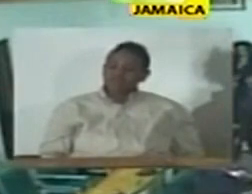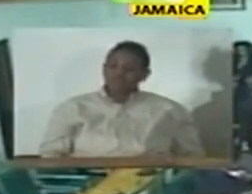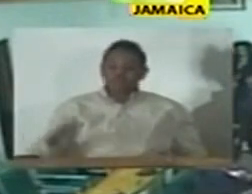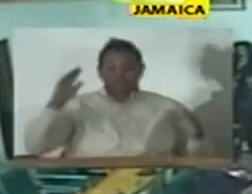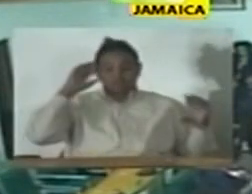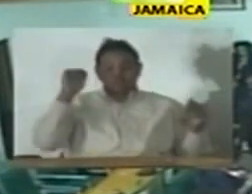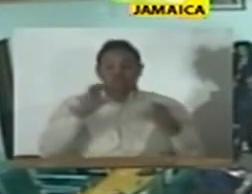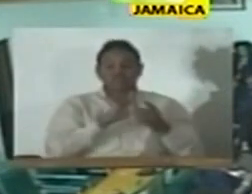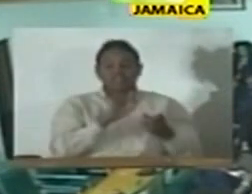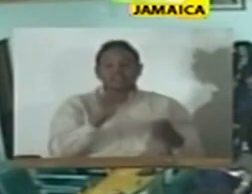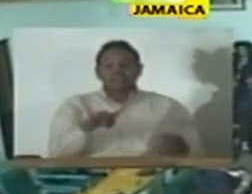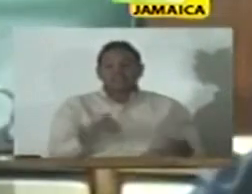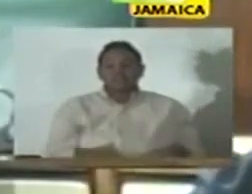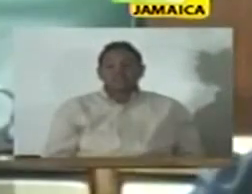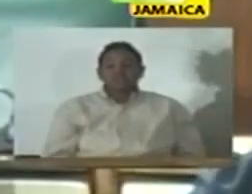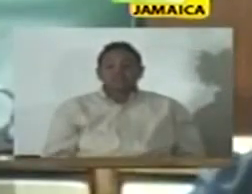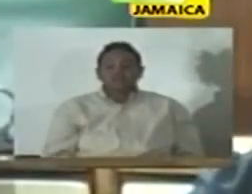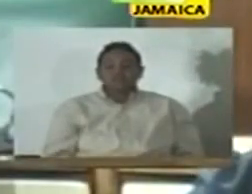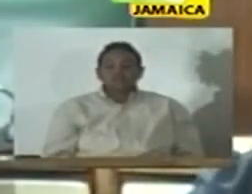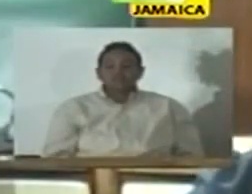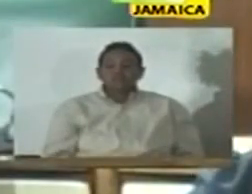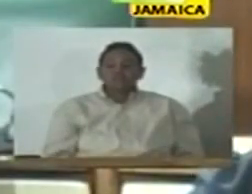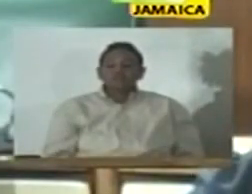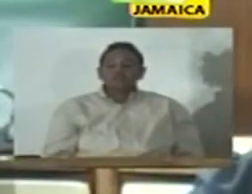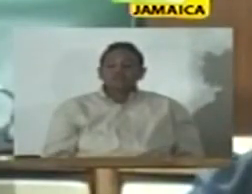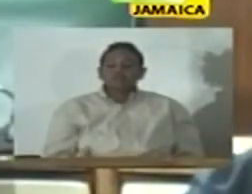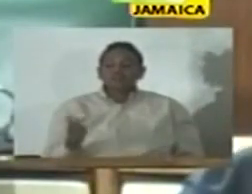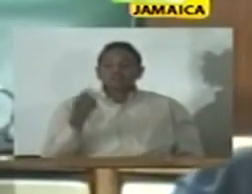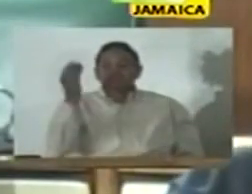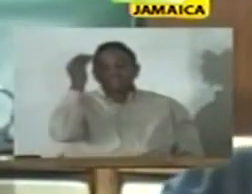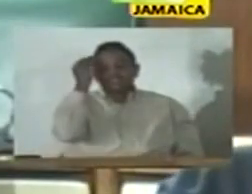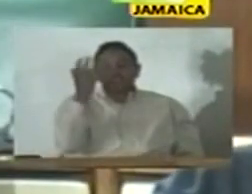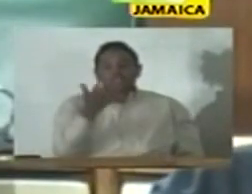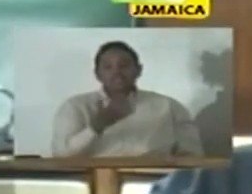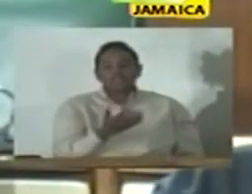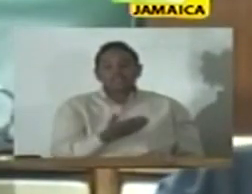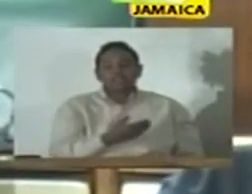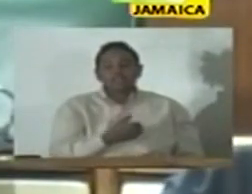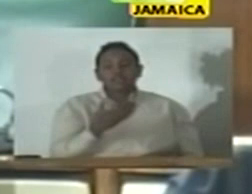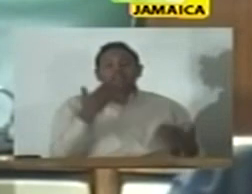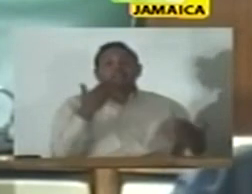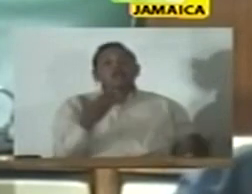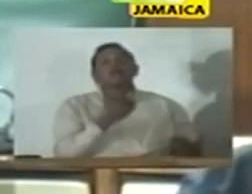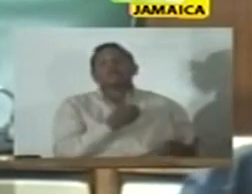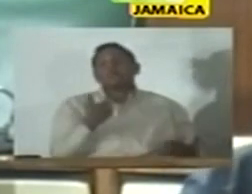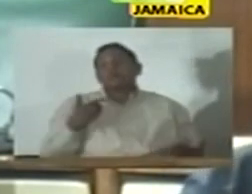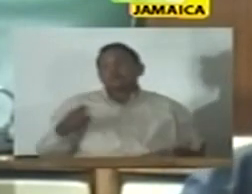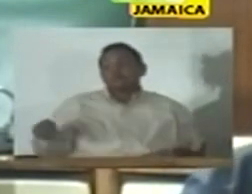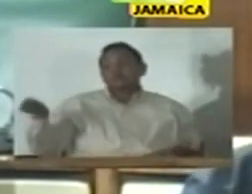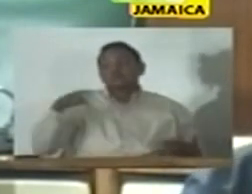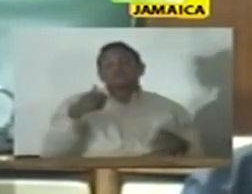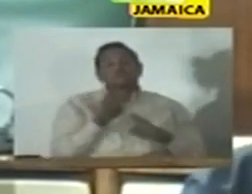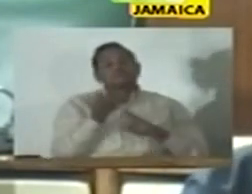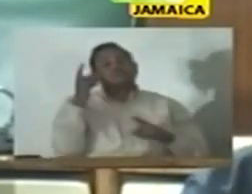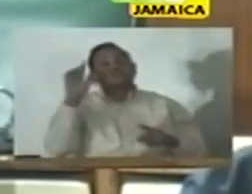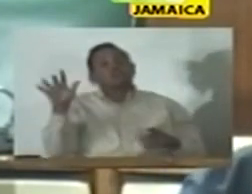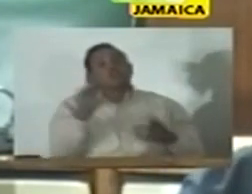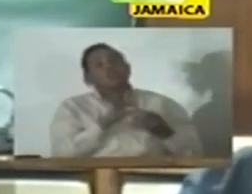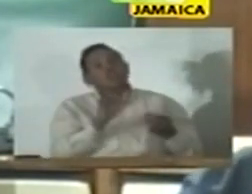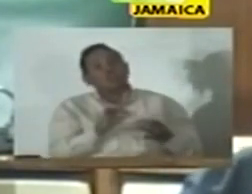regard, and with all that has been said, I thank my colleagues for